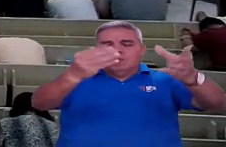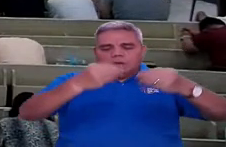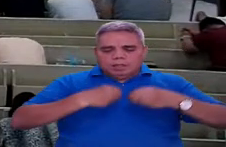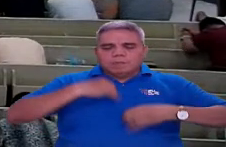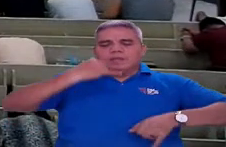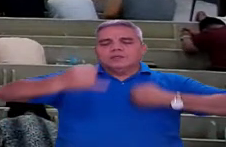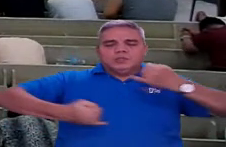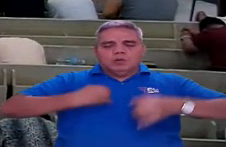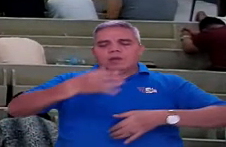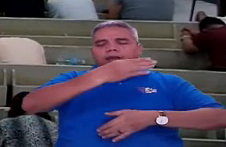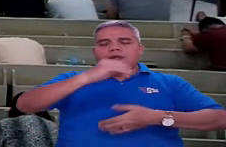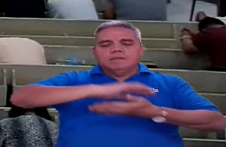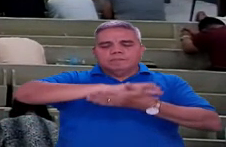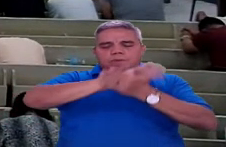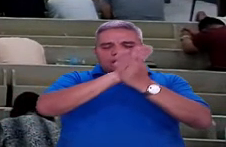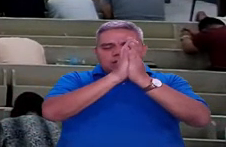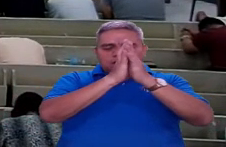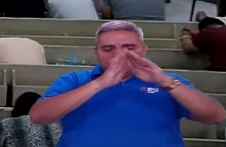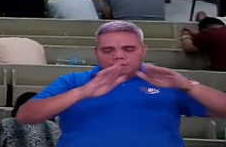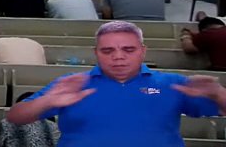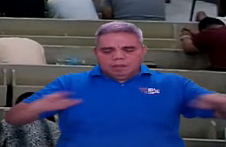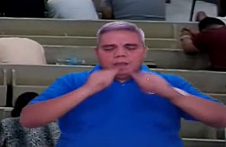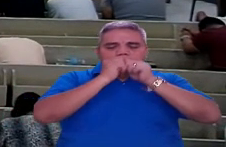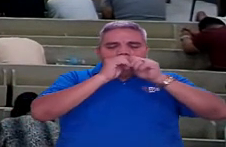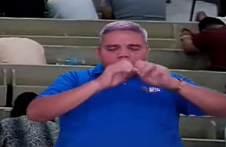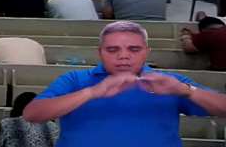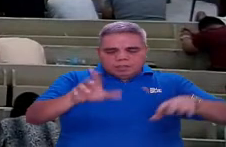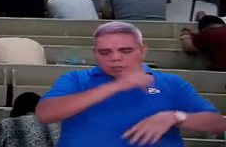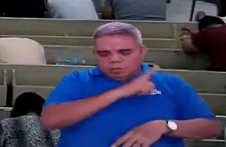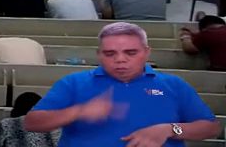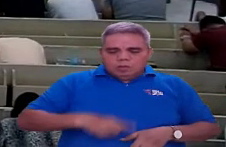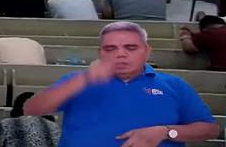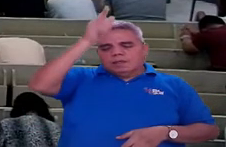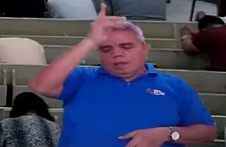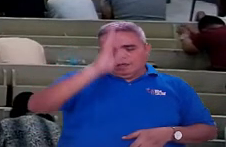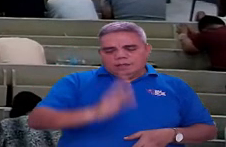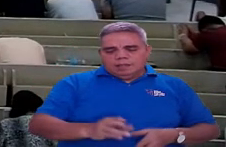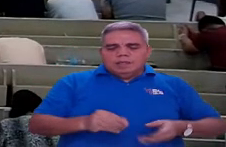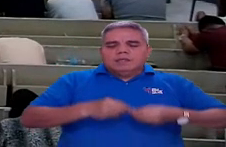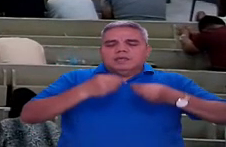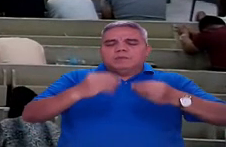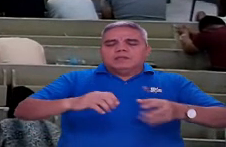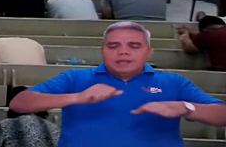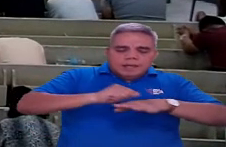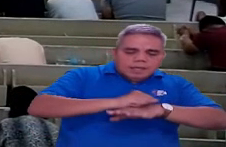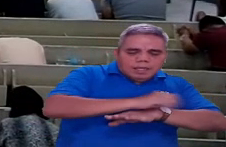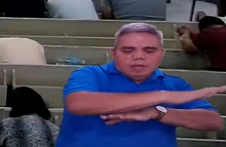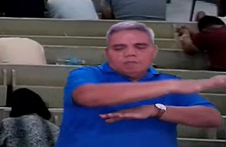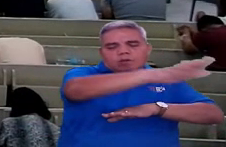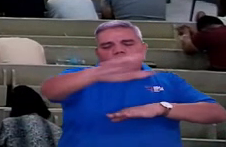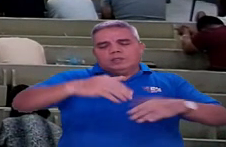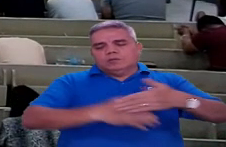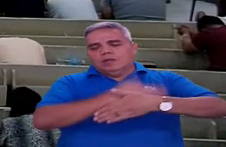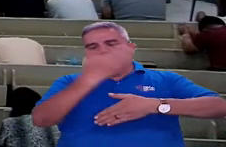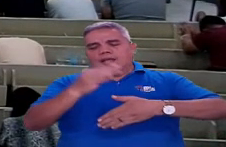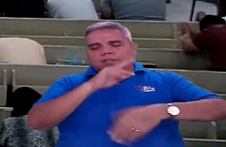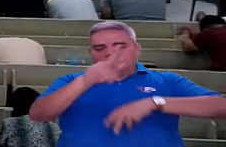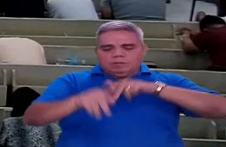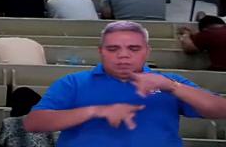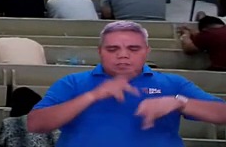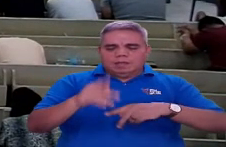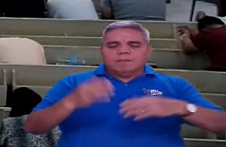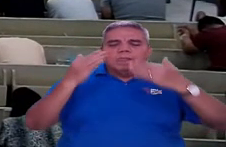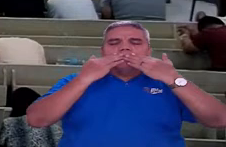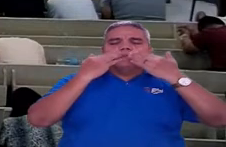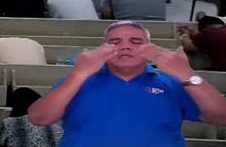us joy and peace. And blessings, O Lord God, that can even be an influence to the next generation.